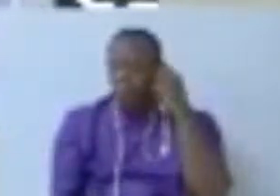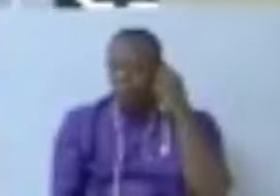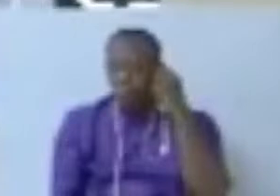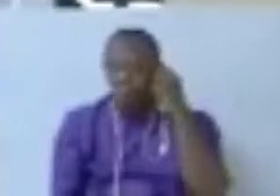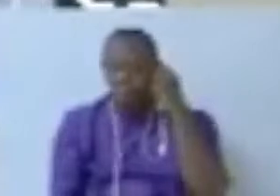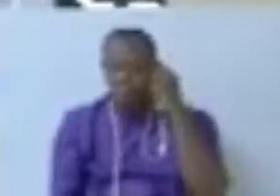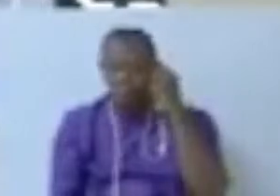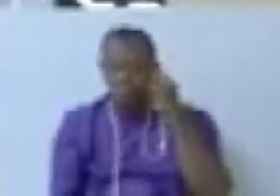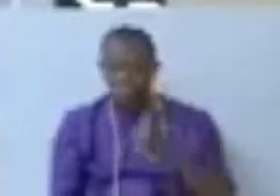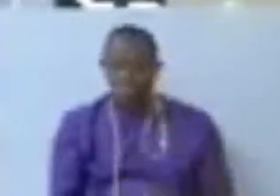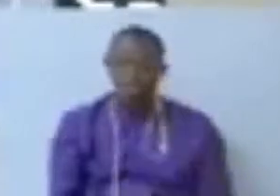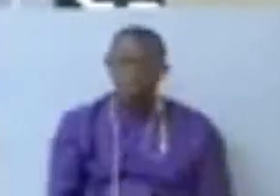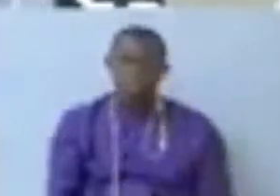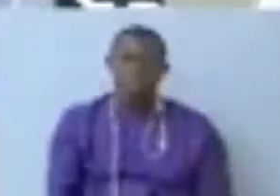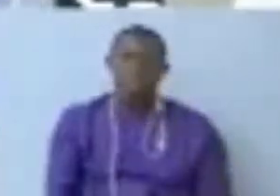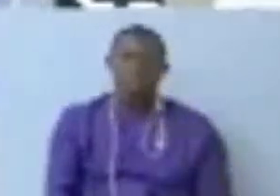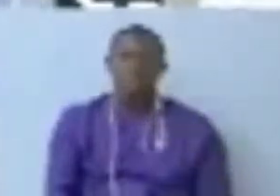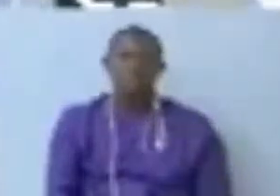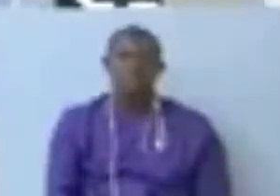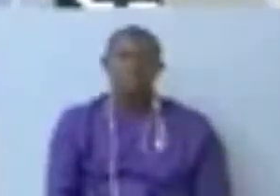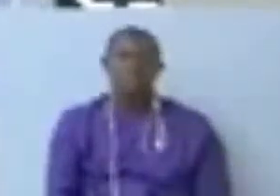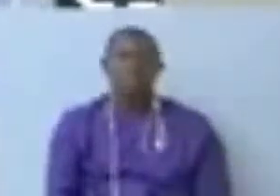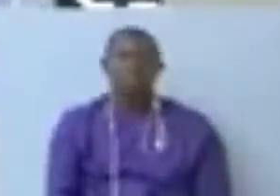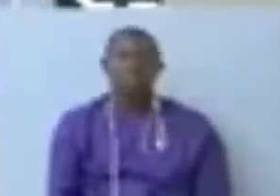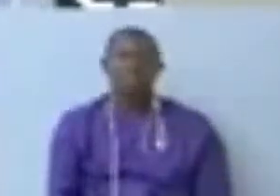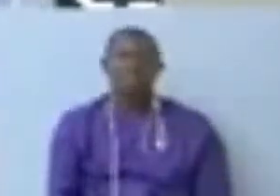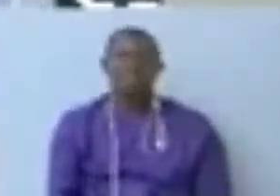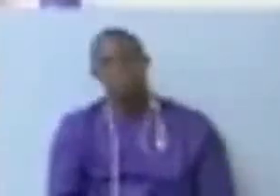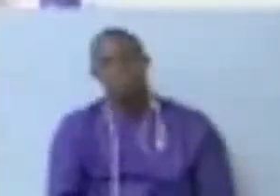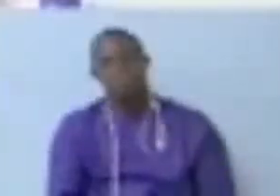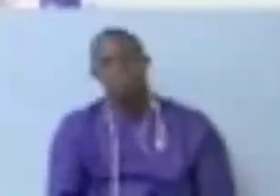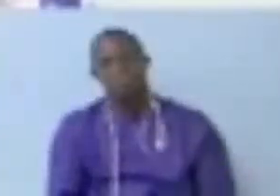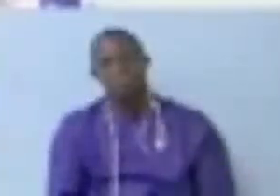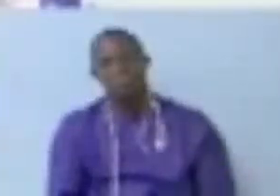ila dimba ndal ban ka fo ko be fala ni wati kada dum be fala ndi.